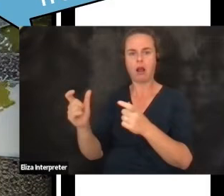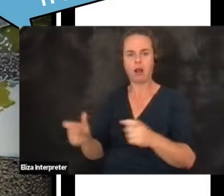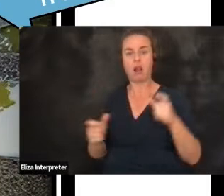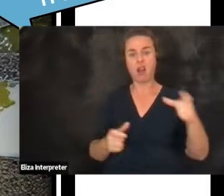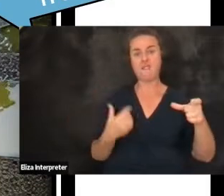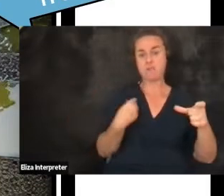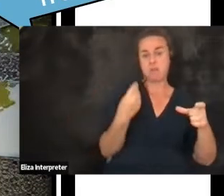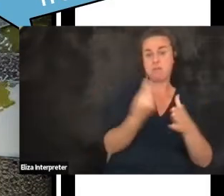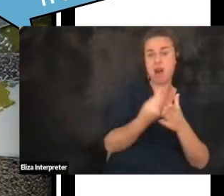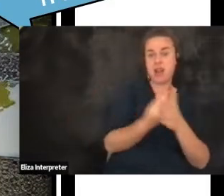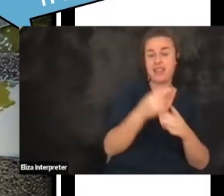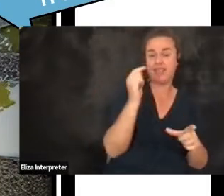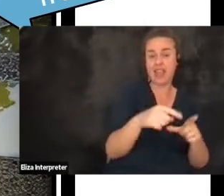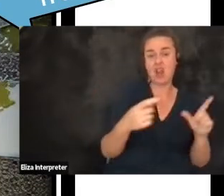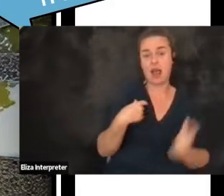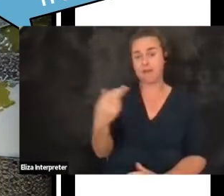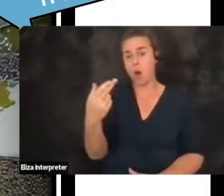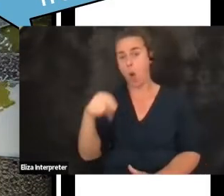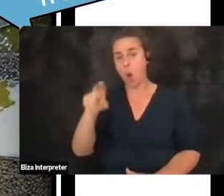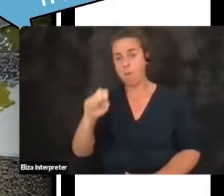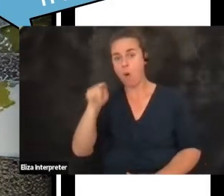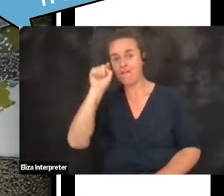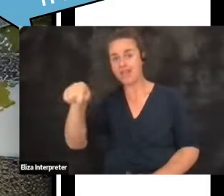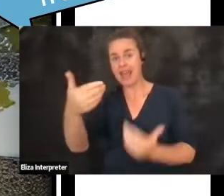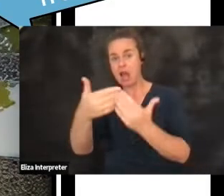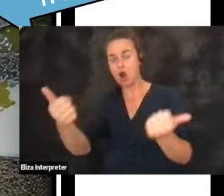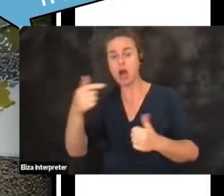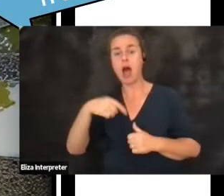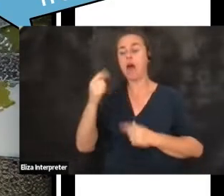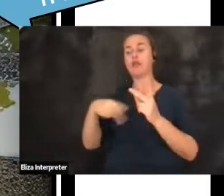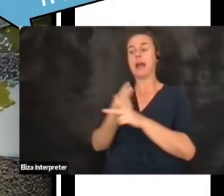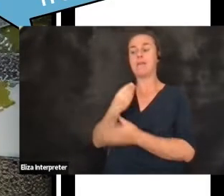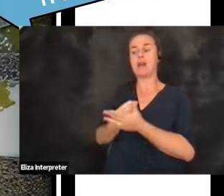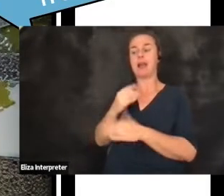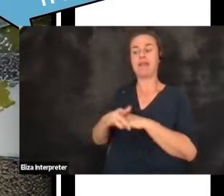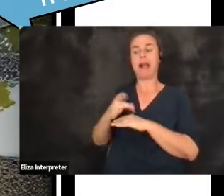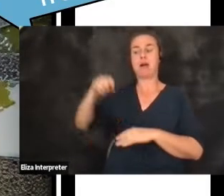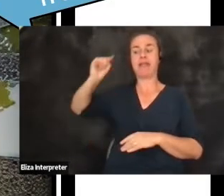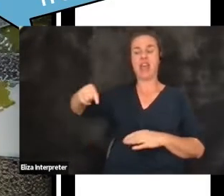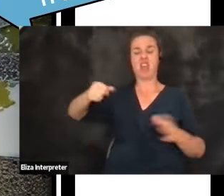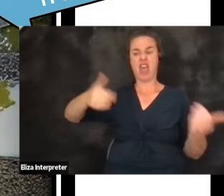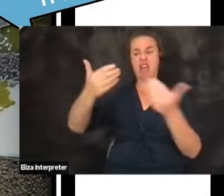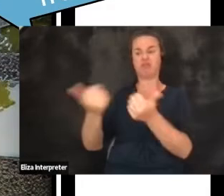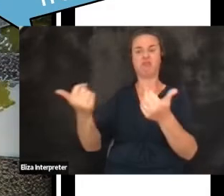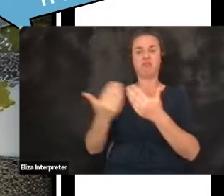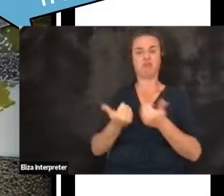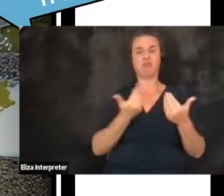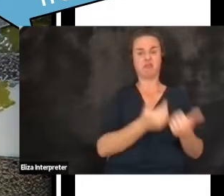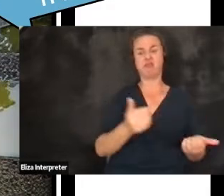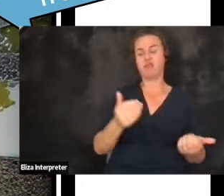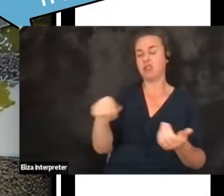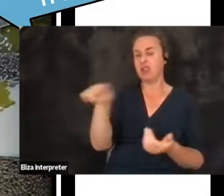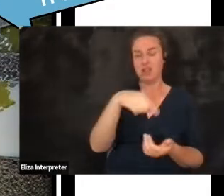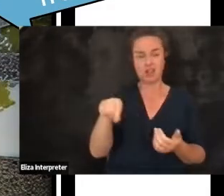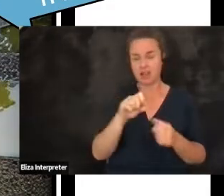and hope is in some other puddle, and another kind of funding's in another puddle, and the systems are separated from each other.